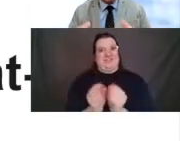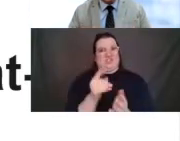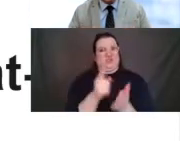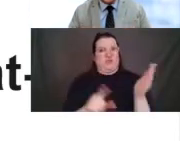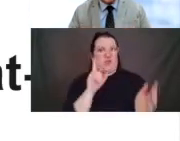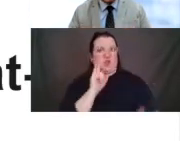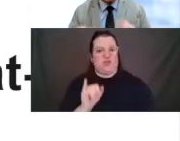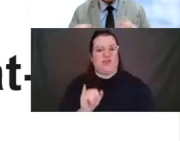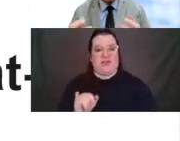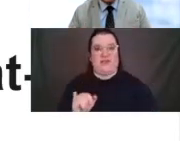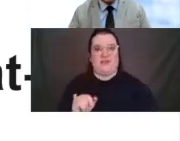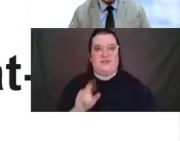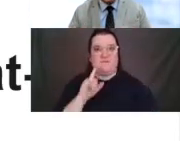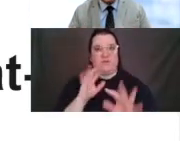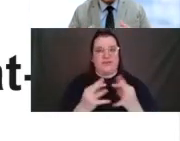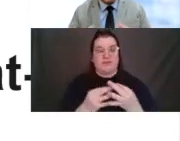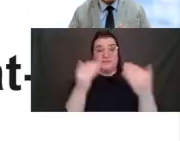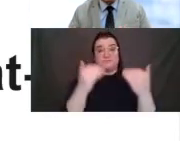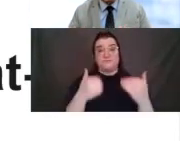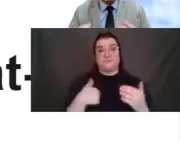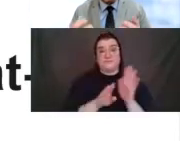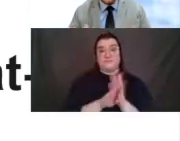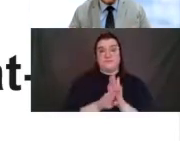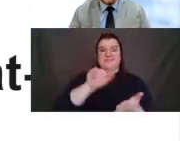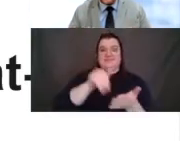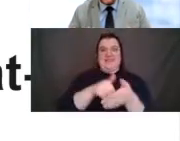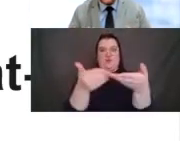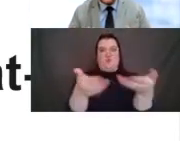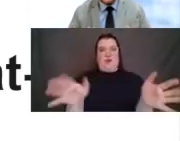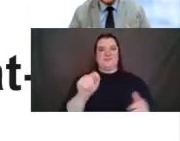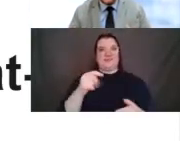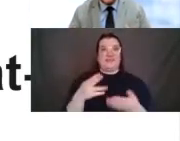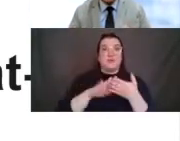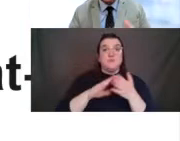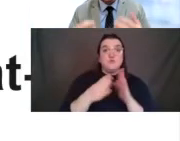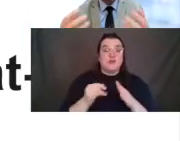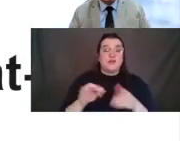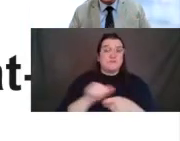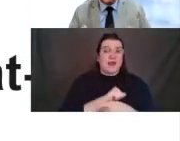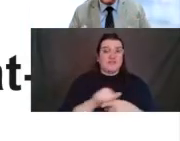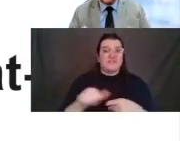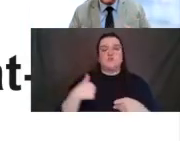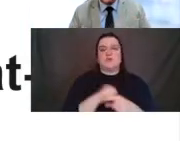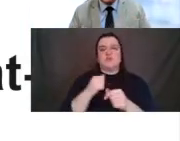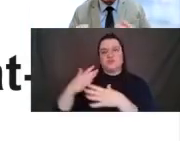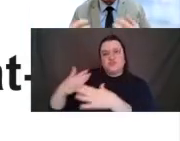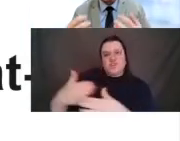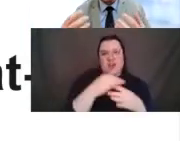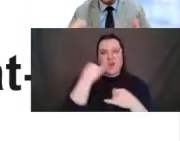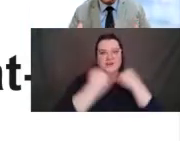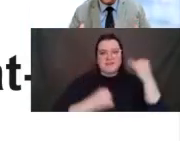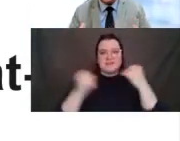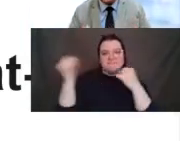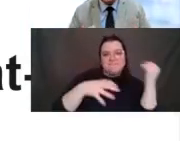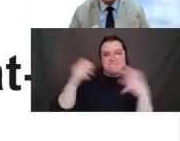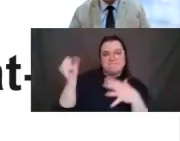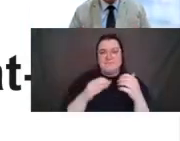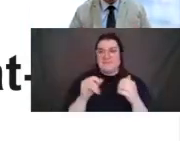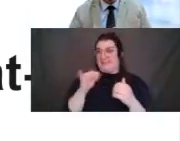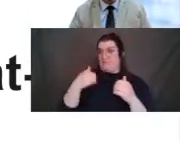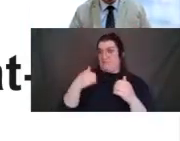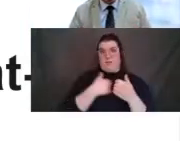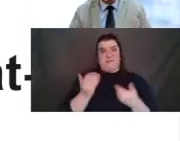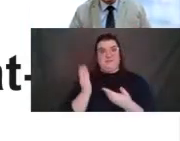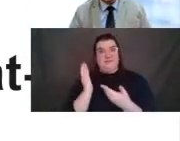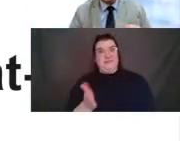developed a center-wide telehealth community of practice where we could share some of these ideas about, if we're going to be delivering these services, how can we do it well?